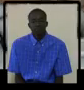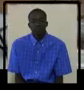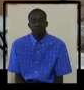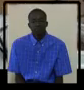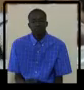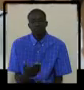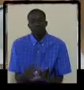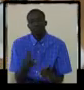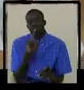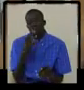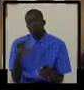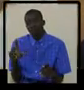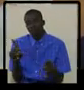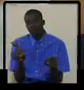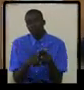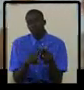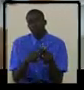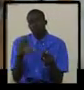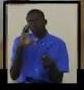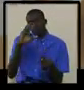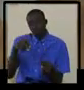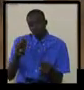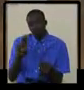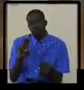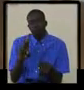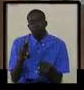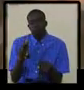We will use hot water for the copper as well.